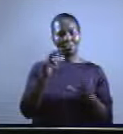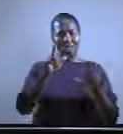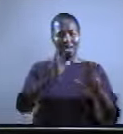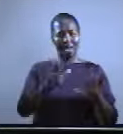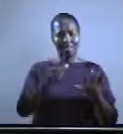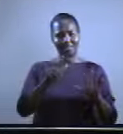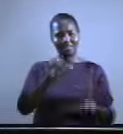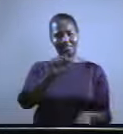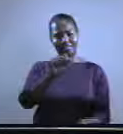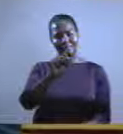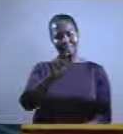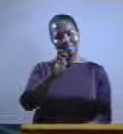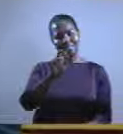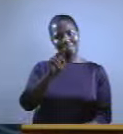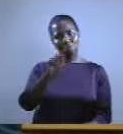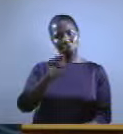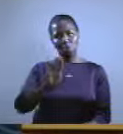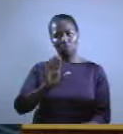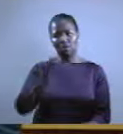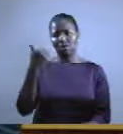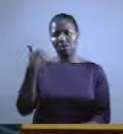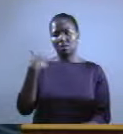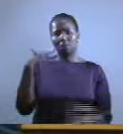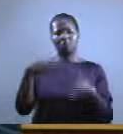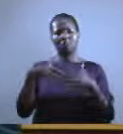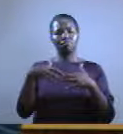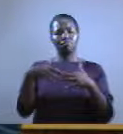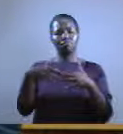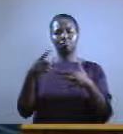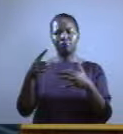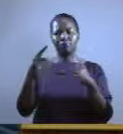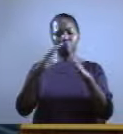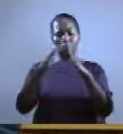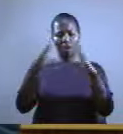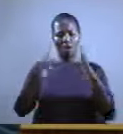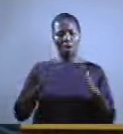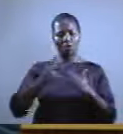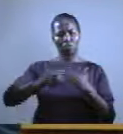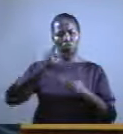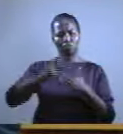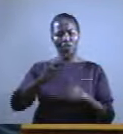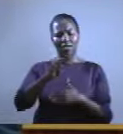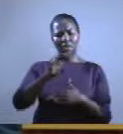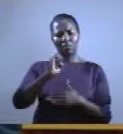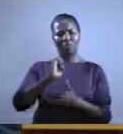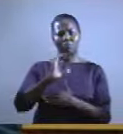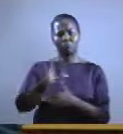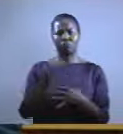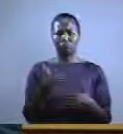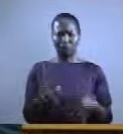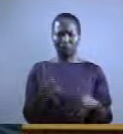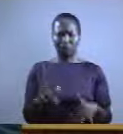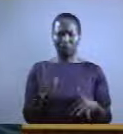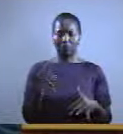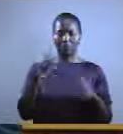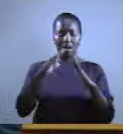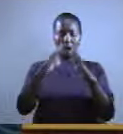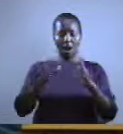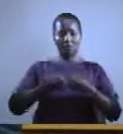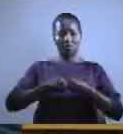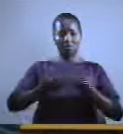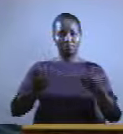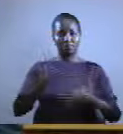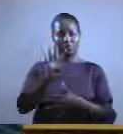recent unveiling of a multi-million rand integrated human settlements project. This project will deliver 4,000